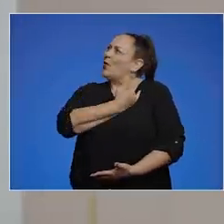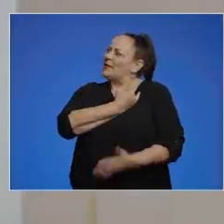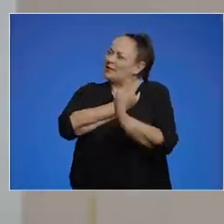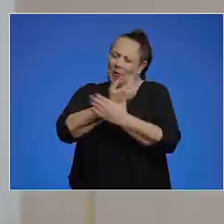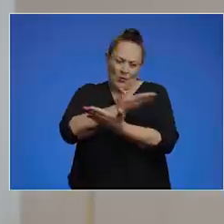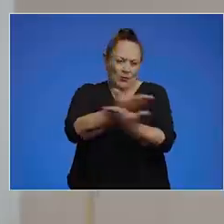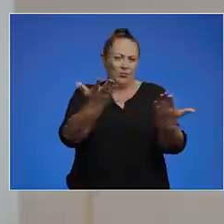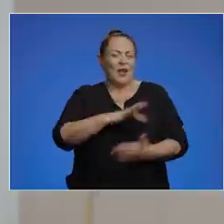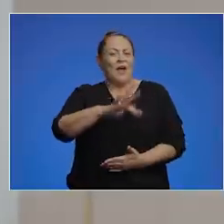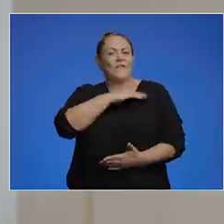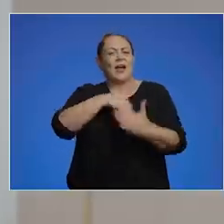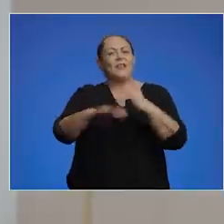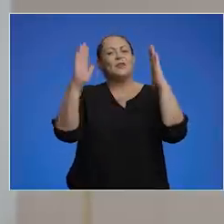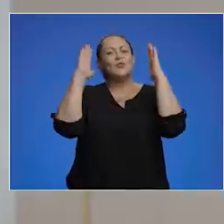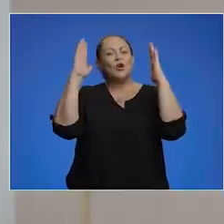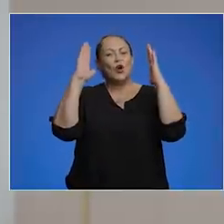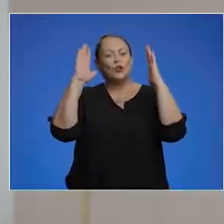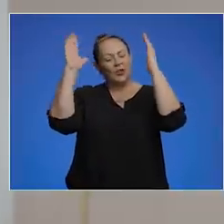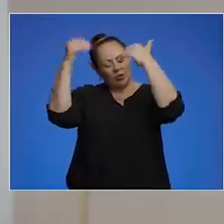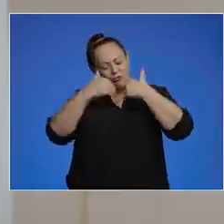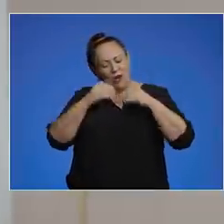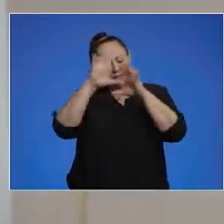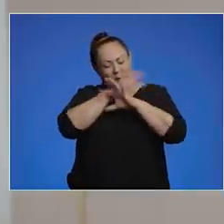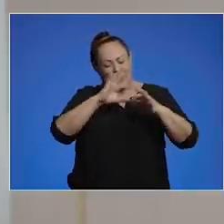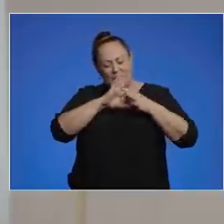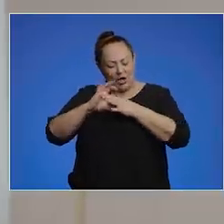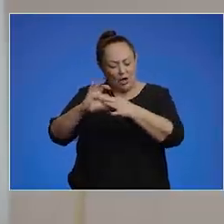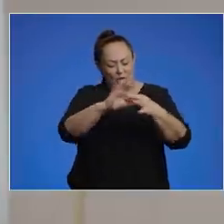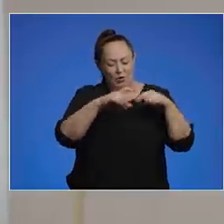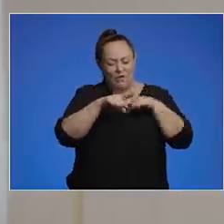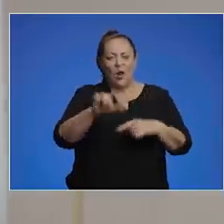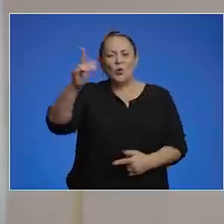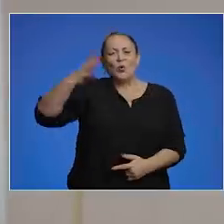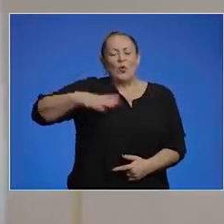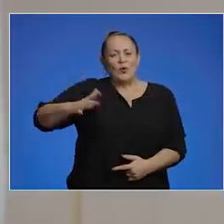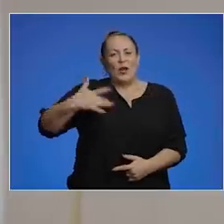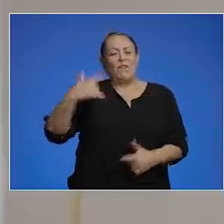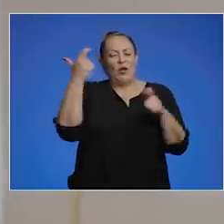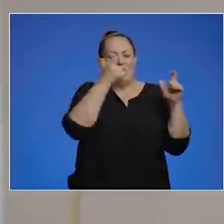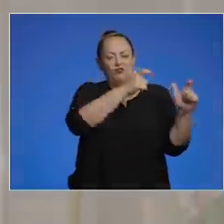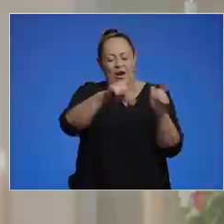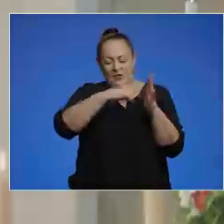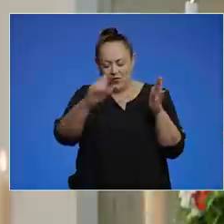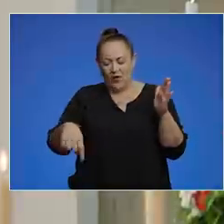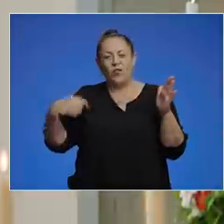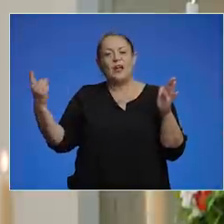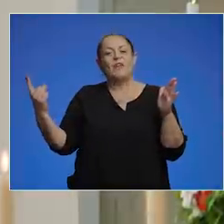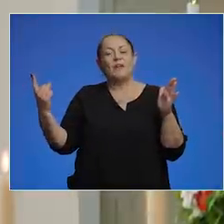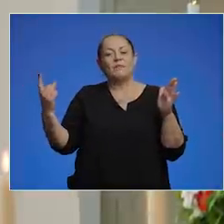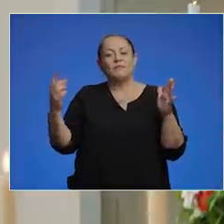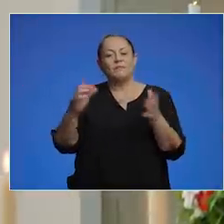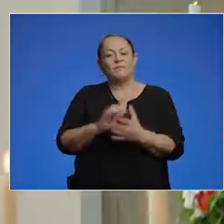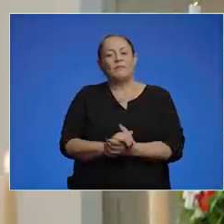on the faith of your church, and graciously grant her peace and unity in accordance with your will, who live and reign forever and